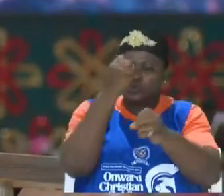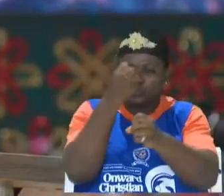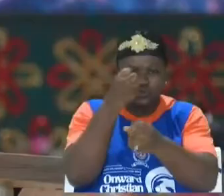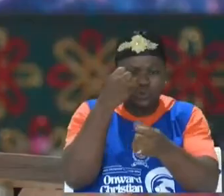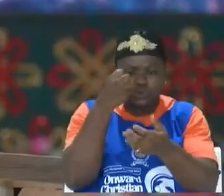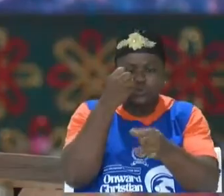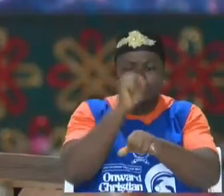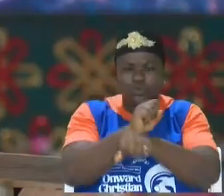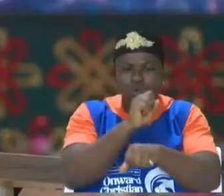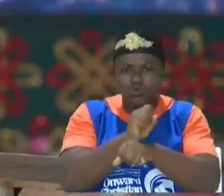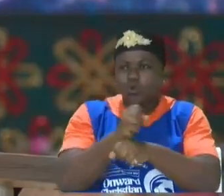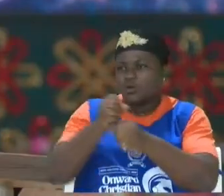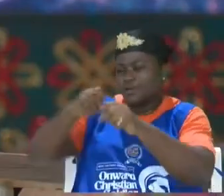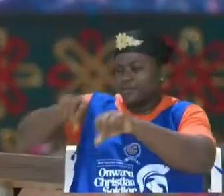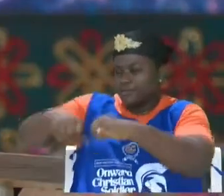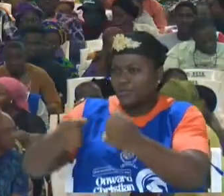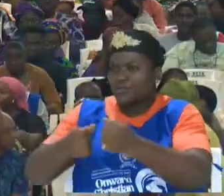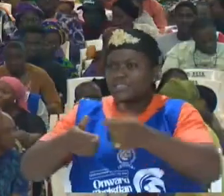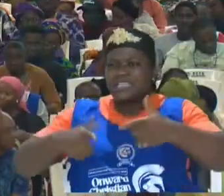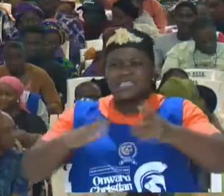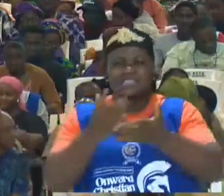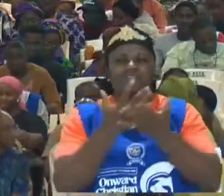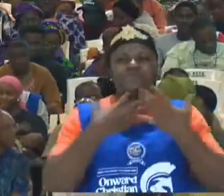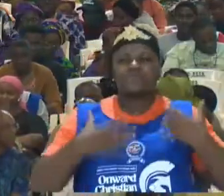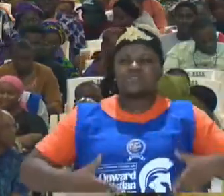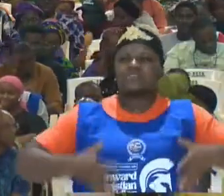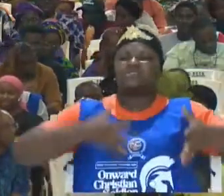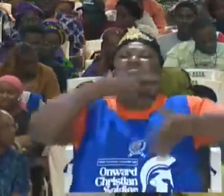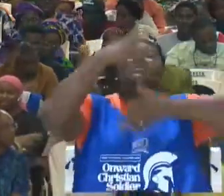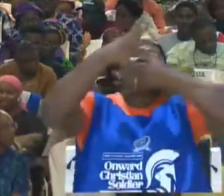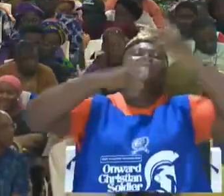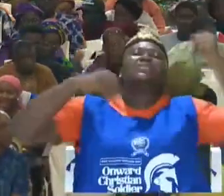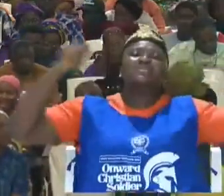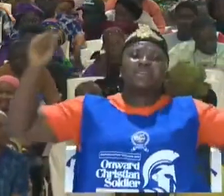give the Lord a shout of hallelujah.